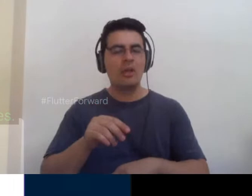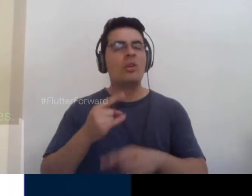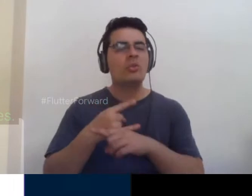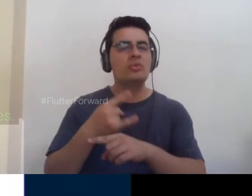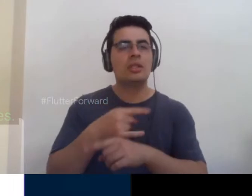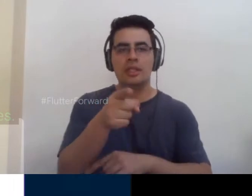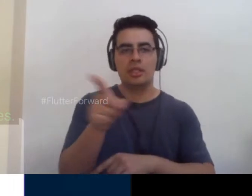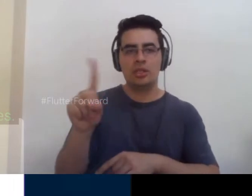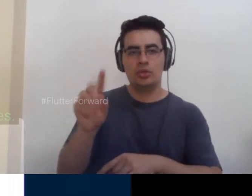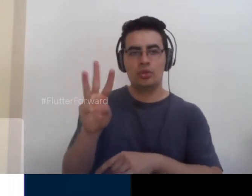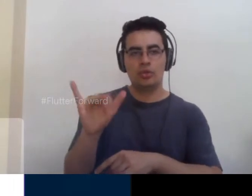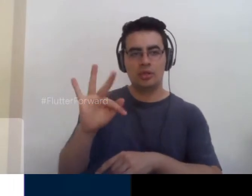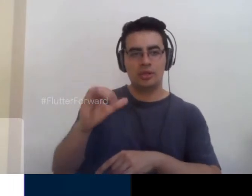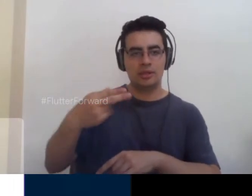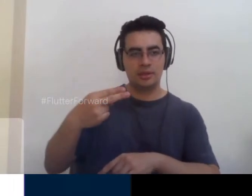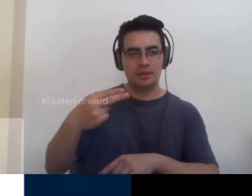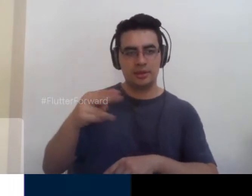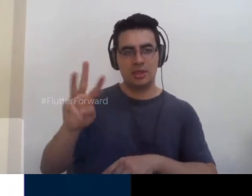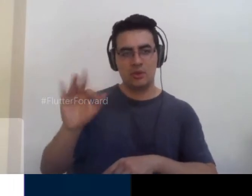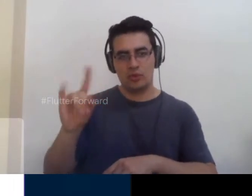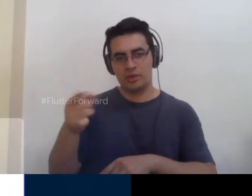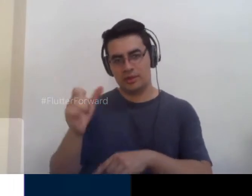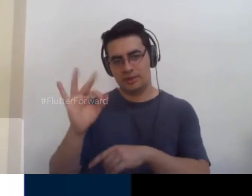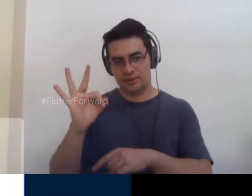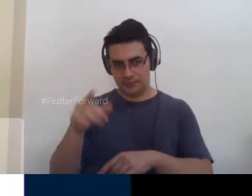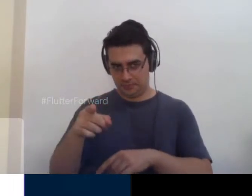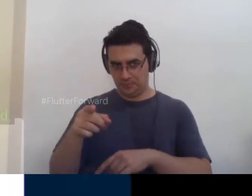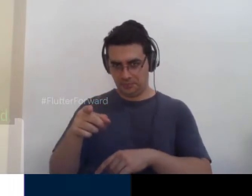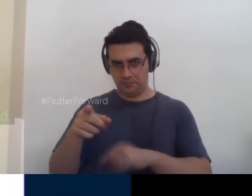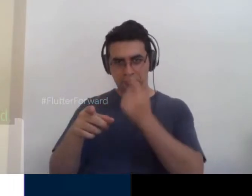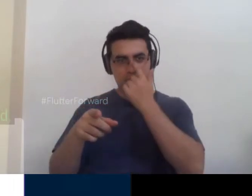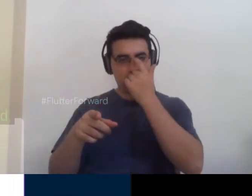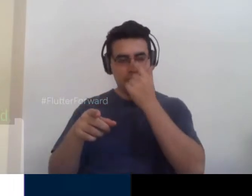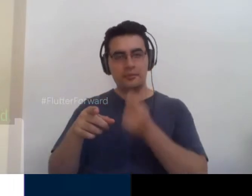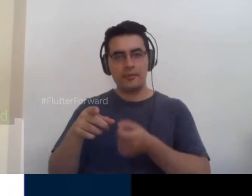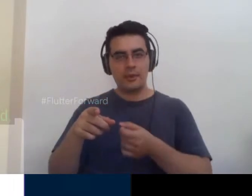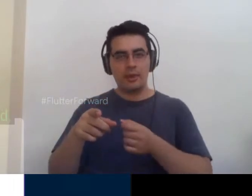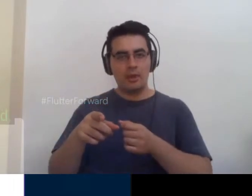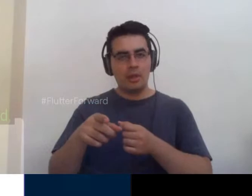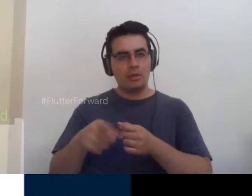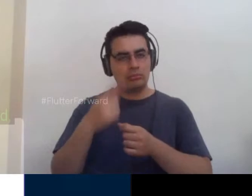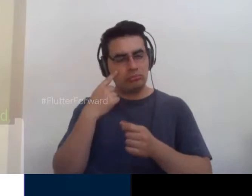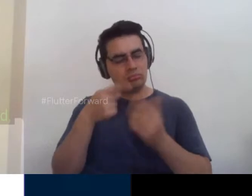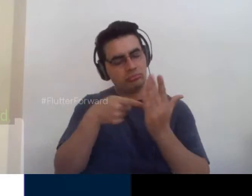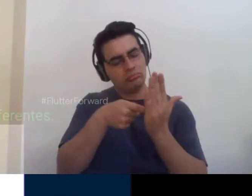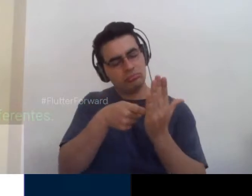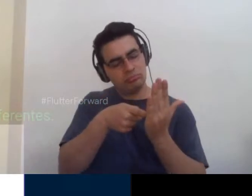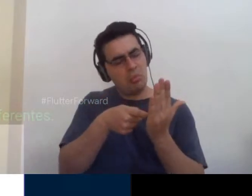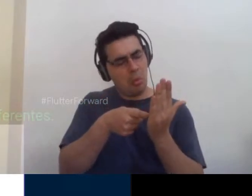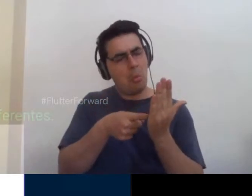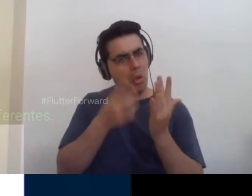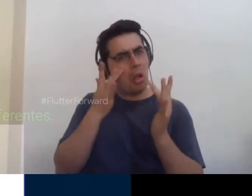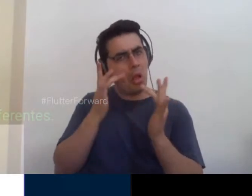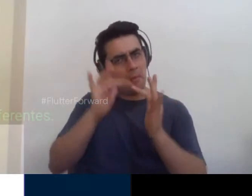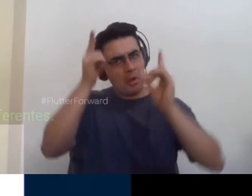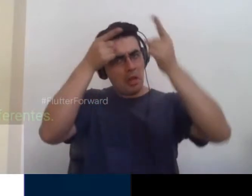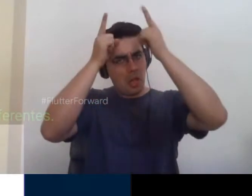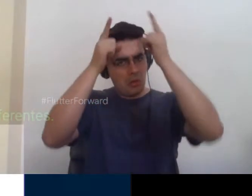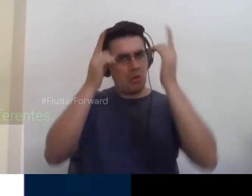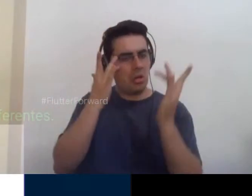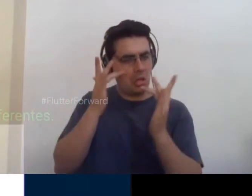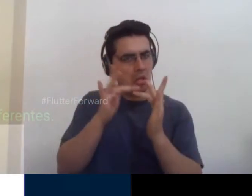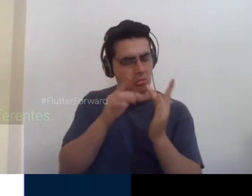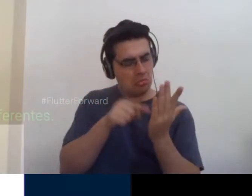before. But now that I'm taking a closer look, this looks great for Android devices, but native switches